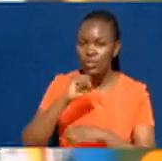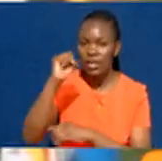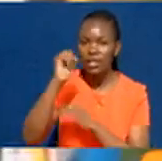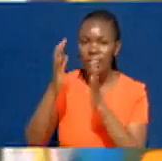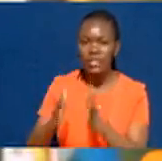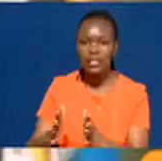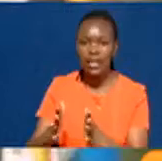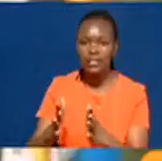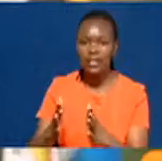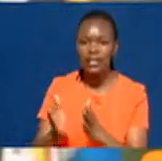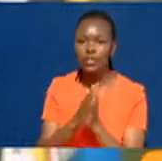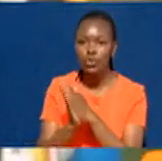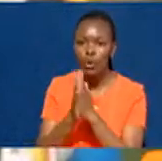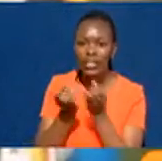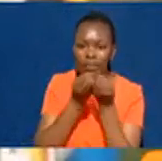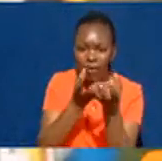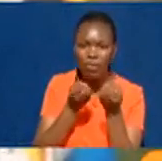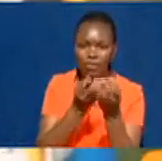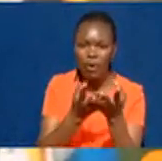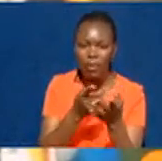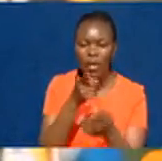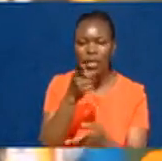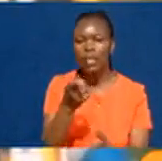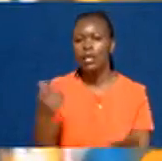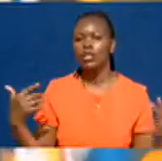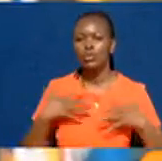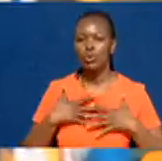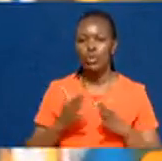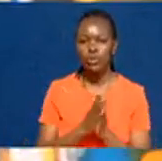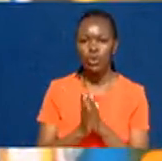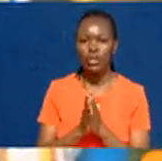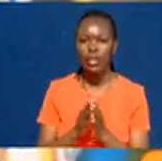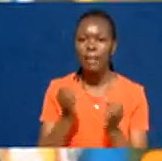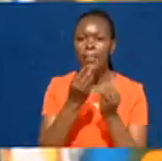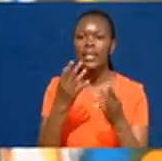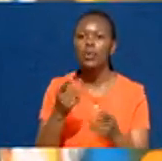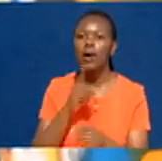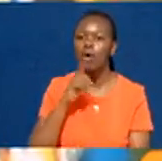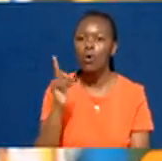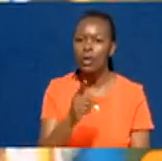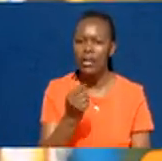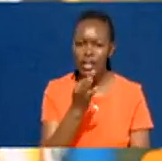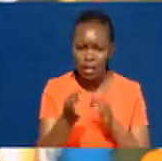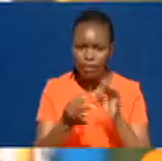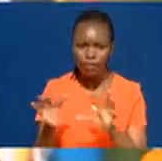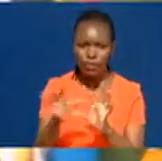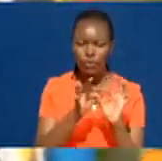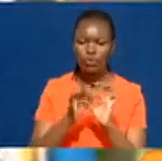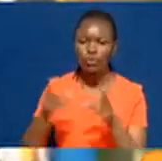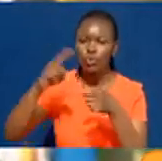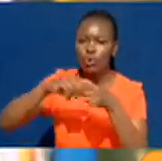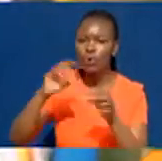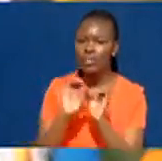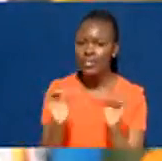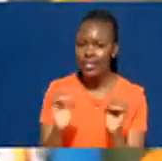horror stories. Many of them were told, if you don't join Azimio, this